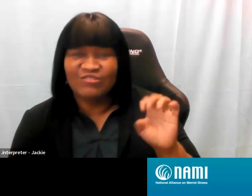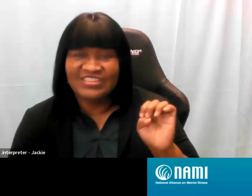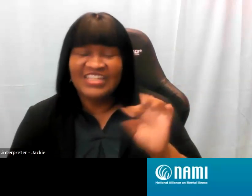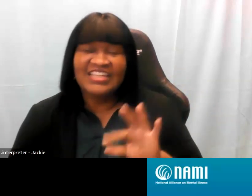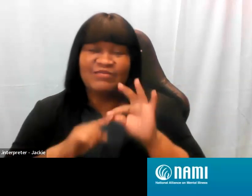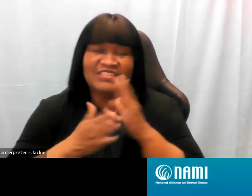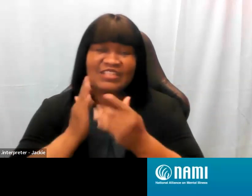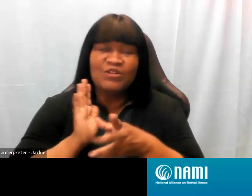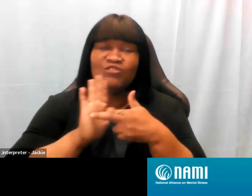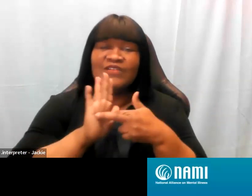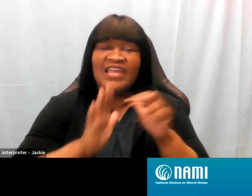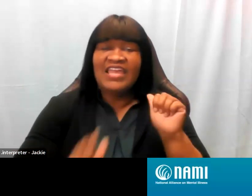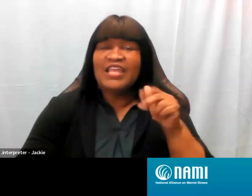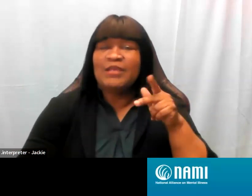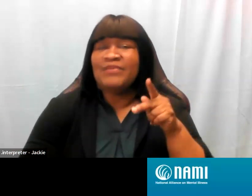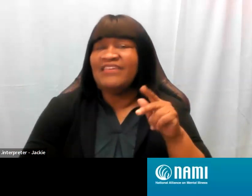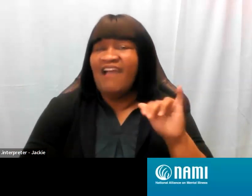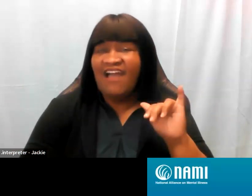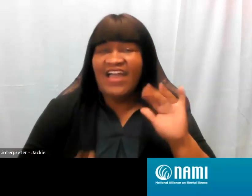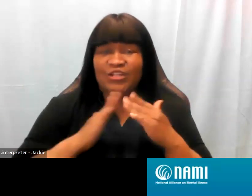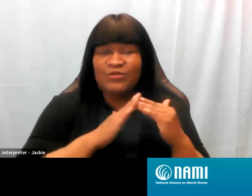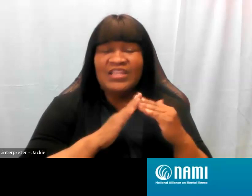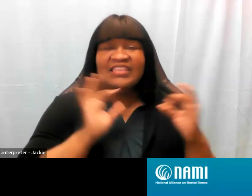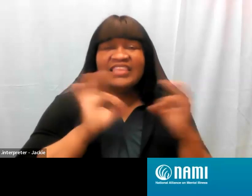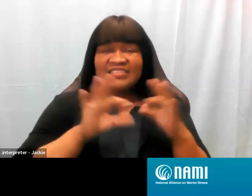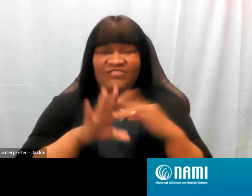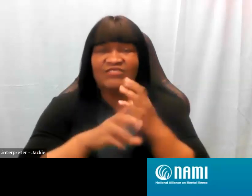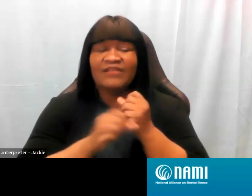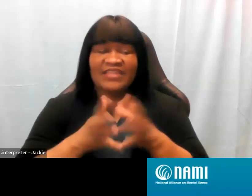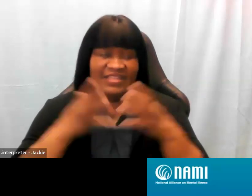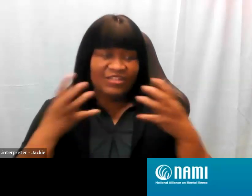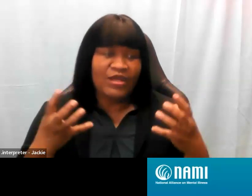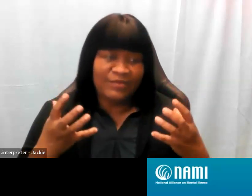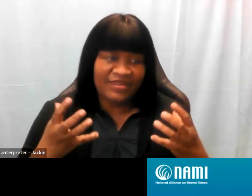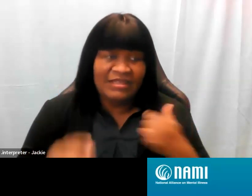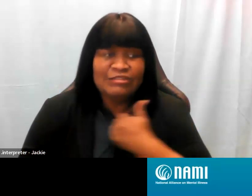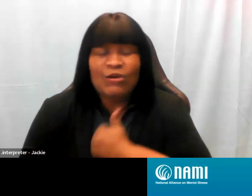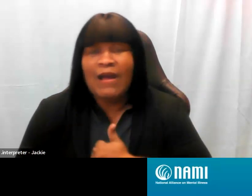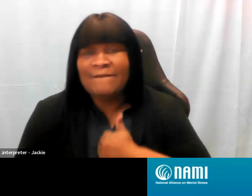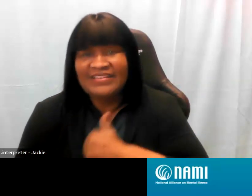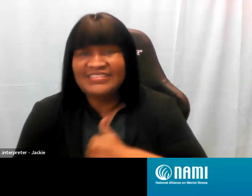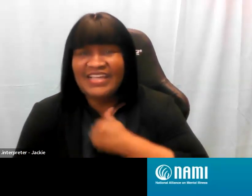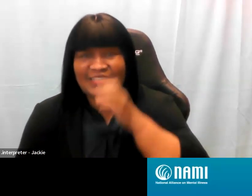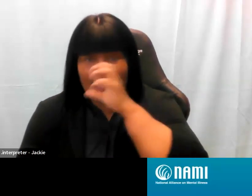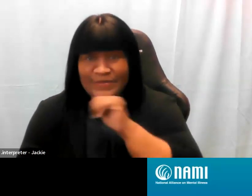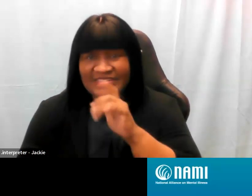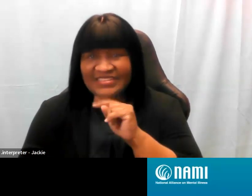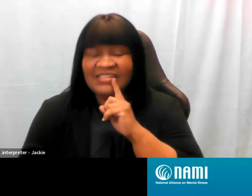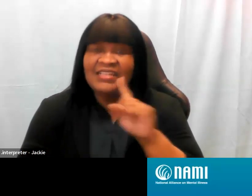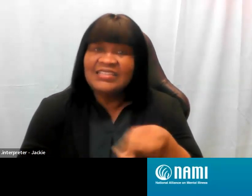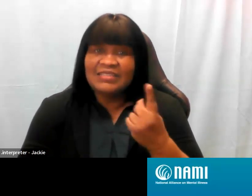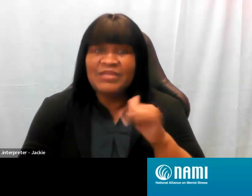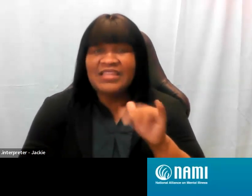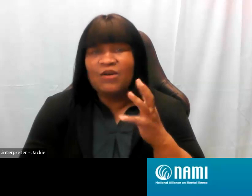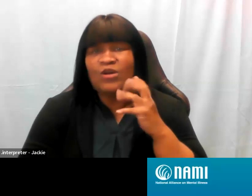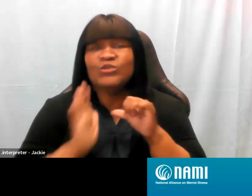somebody that represents the API community. And that's the feedback that I'm getting quite a bit. So I apologize that I missed that, but that is something that I did want